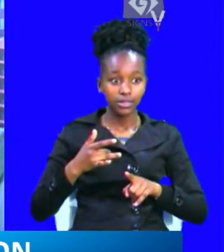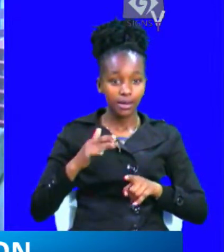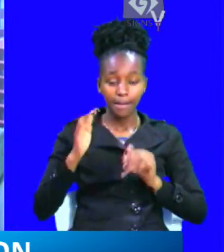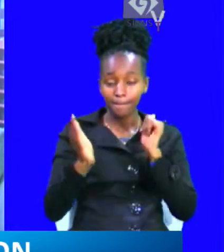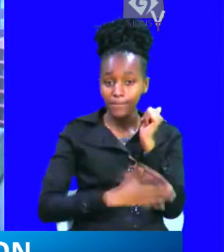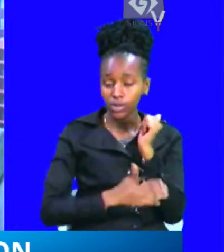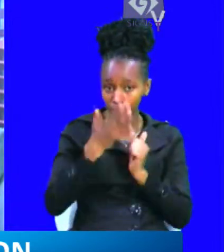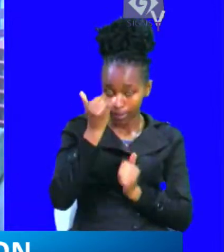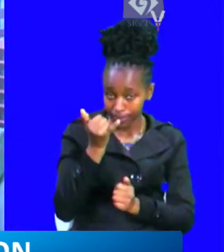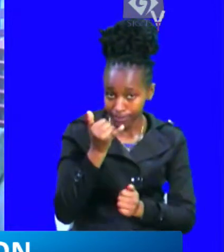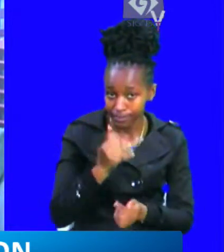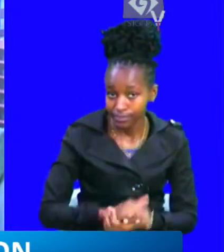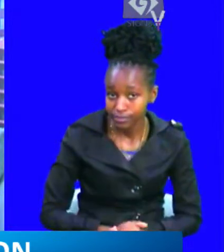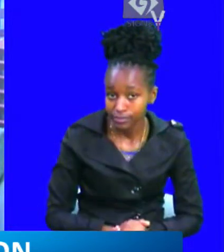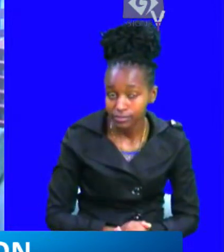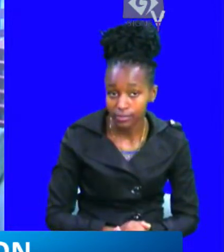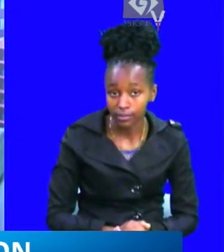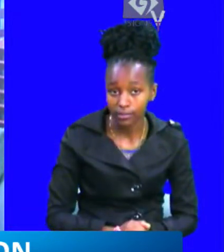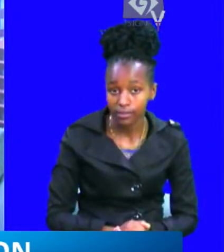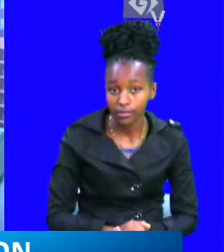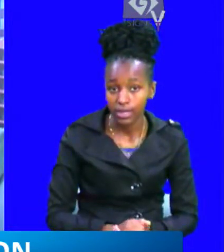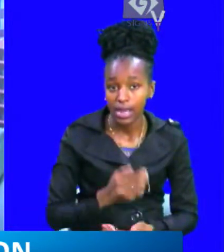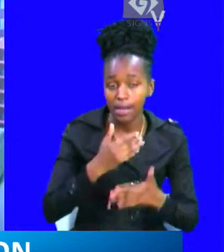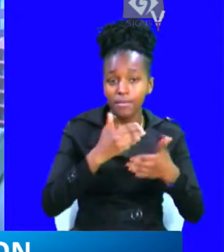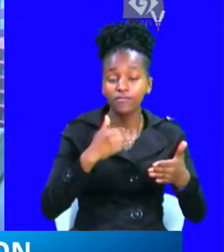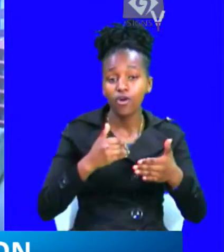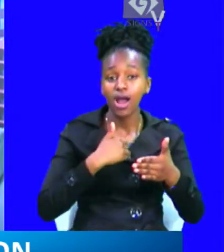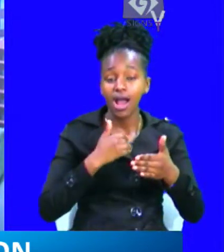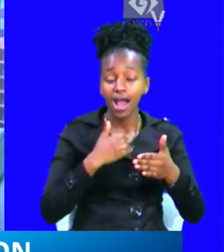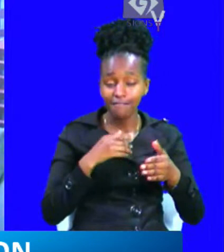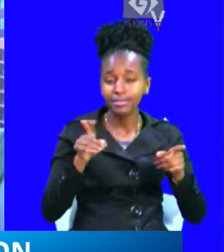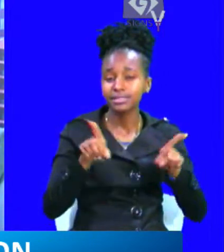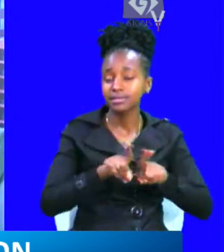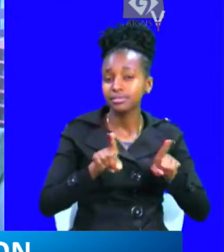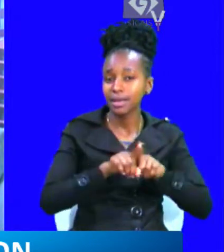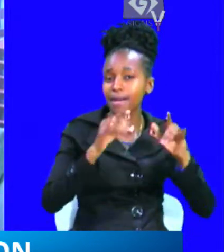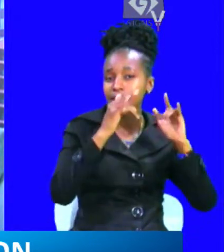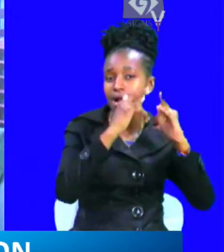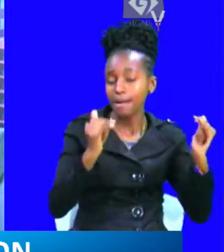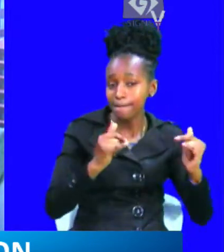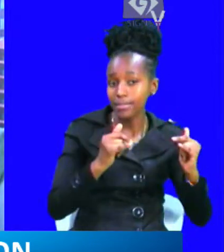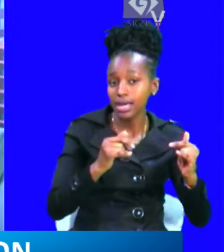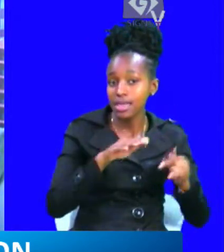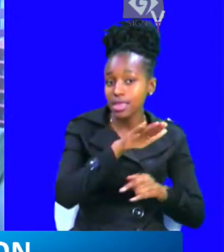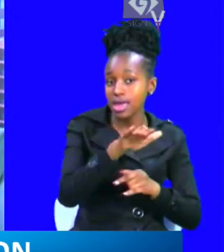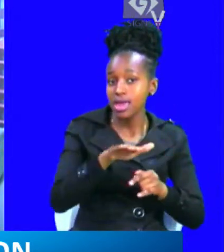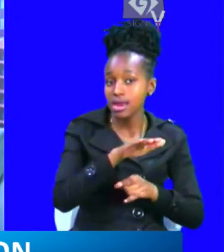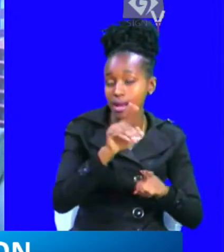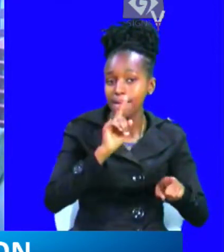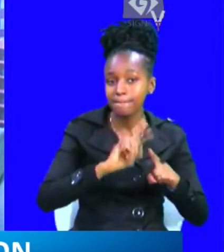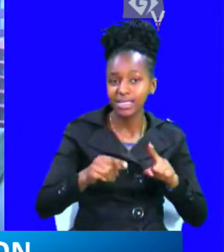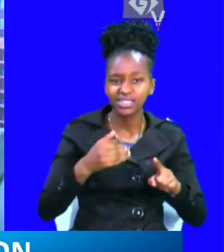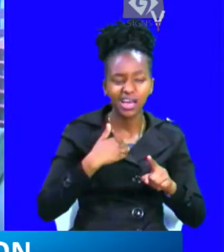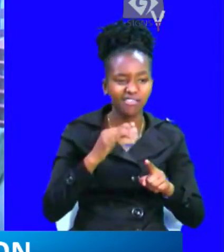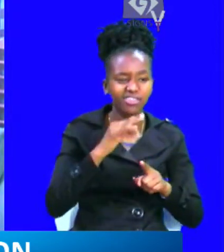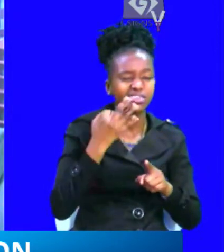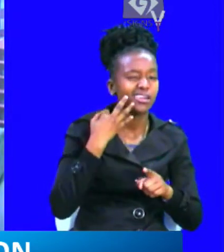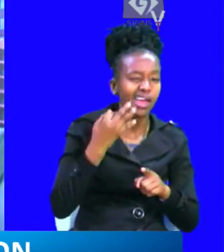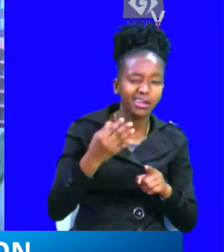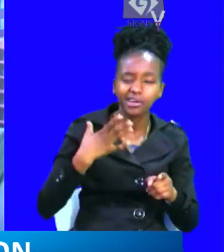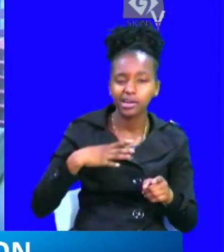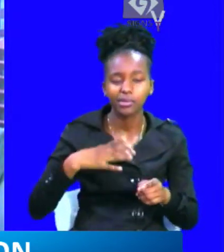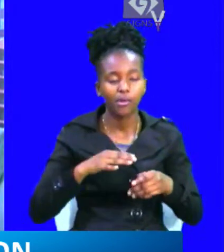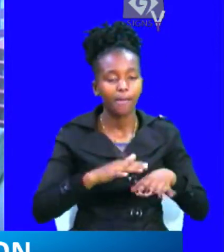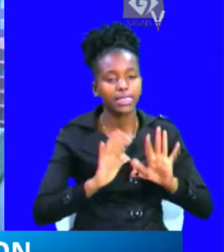unfortunate. Because like they had done a similar camp in Wasinkishu, and on the same period they Yes. only saw like 300